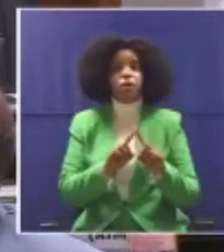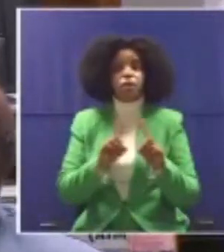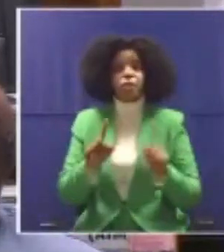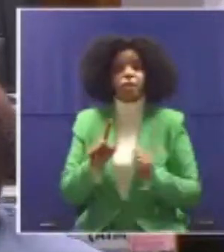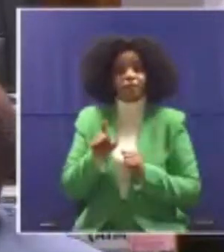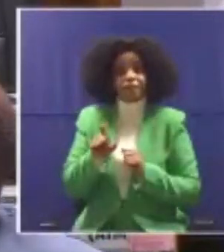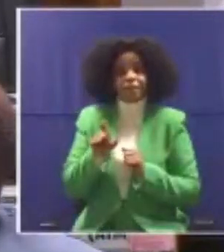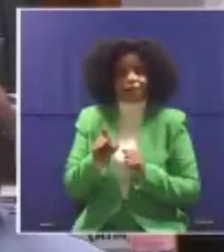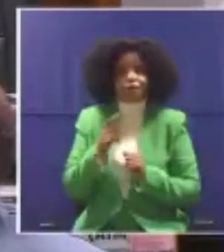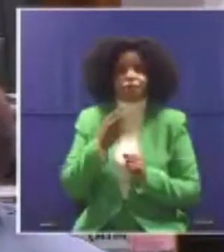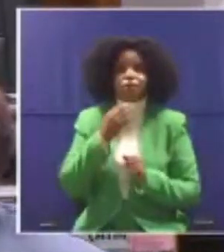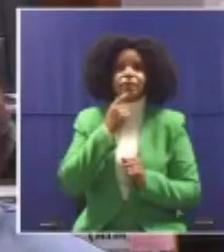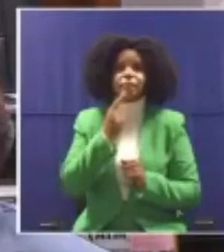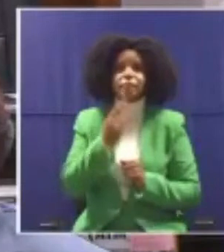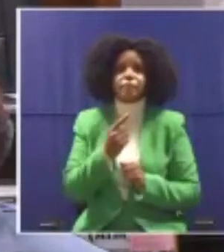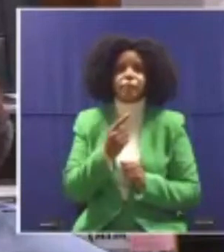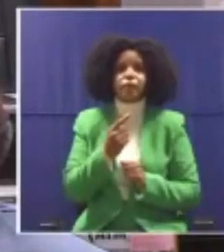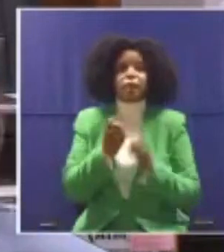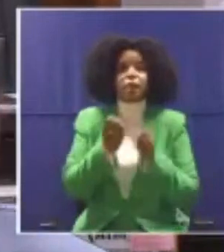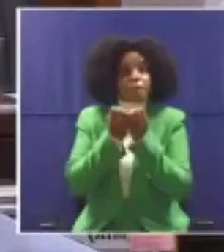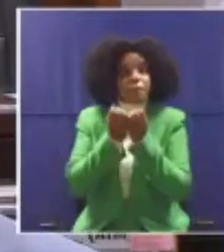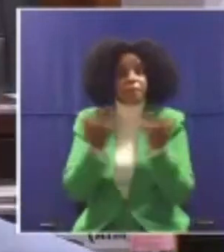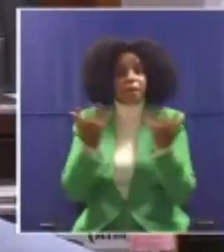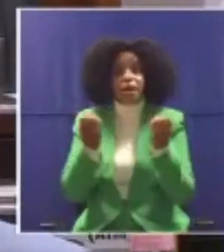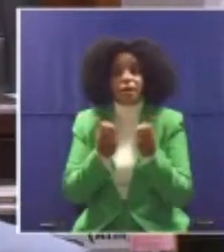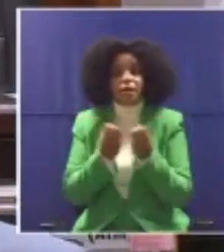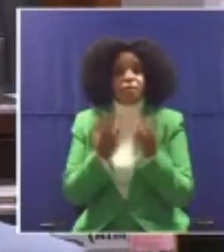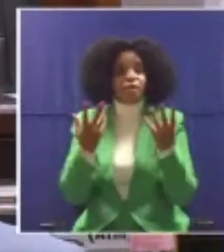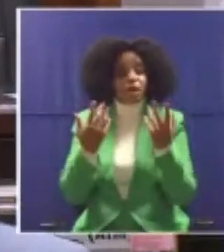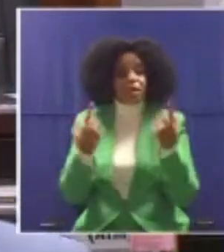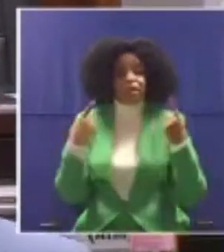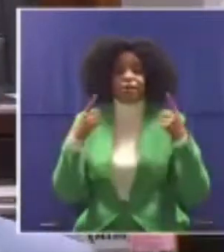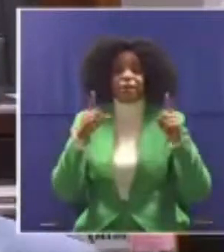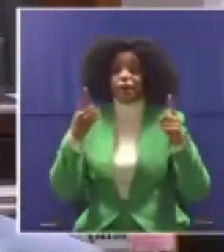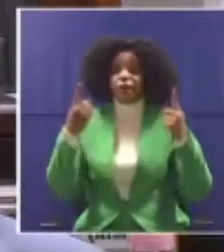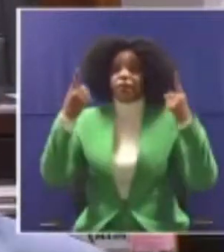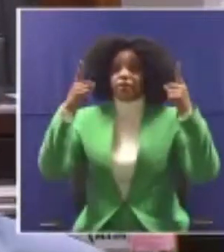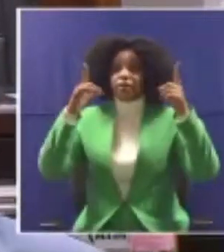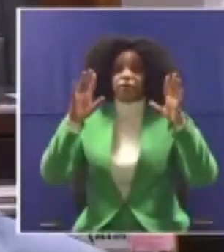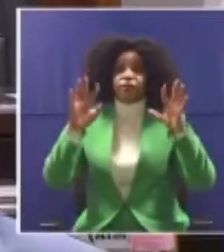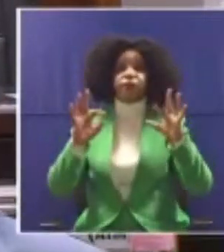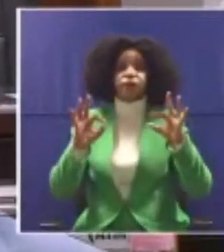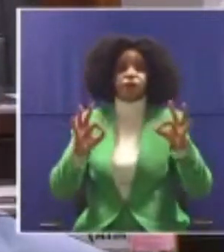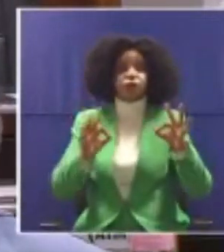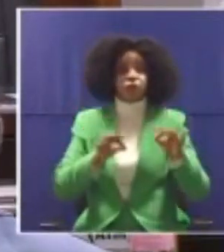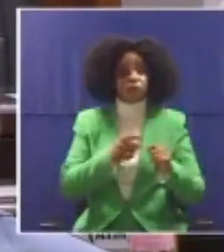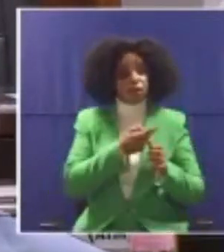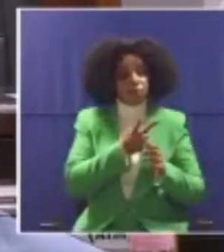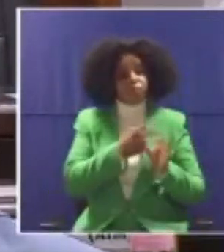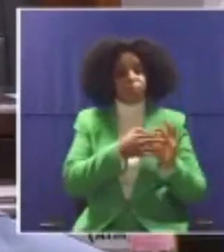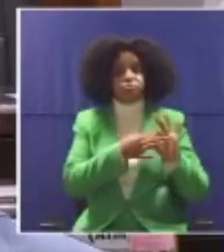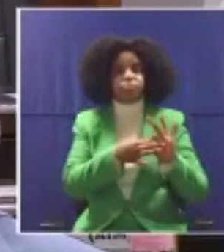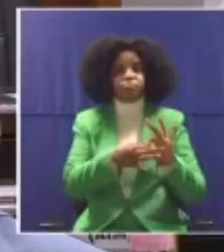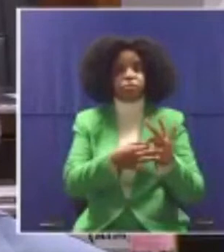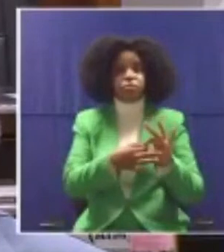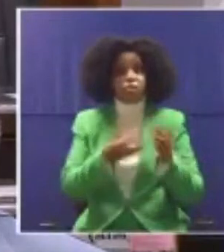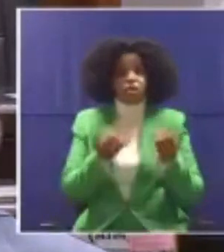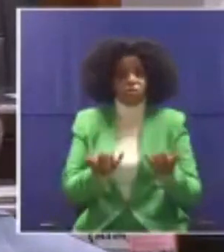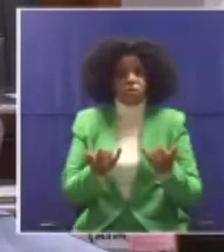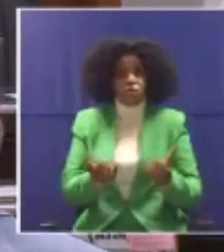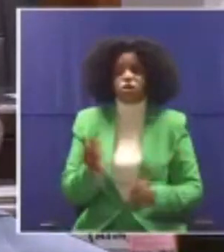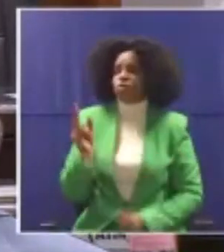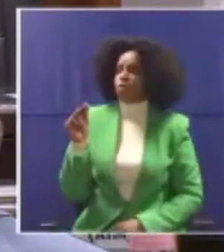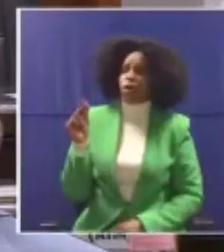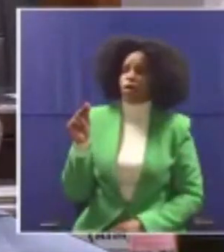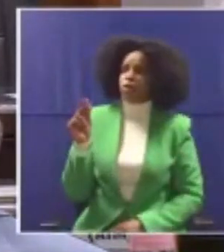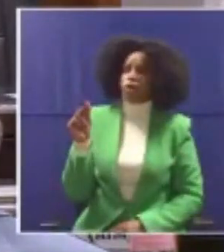failing. There are many, many successful coalitions at this very moment. I know they are not. Those that are failing